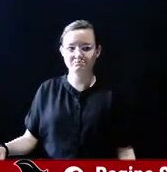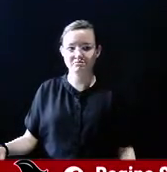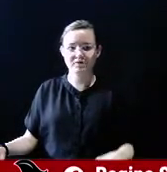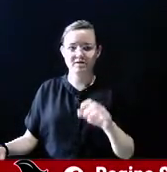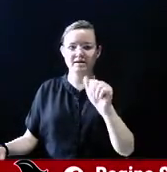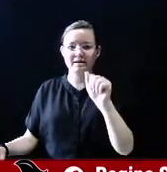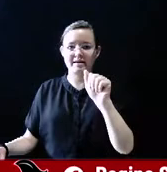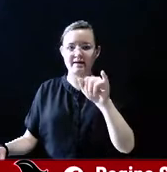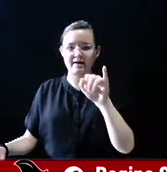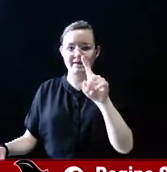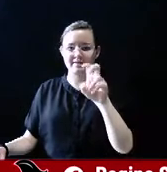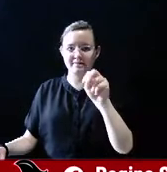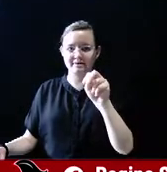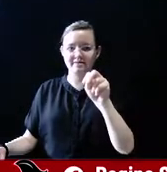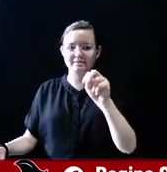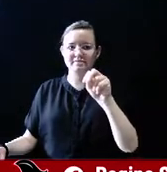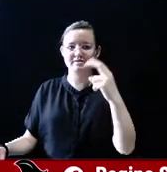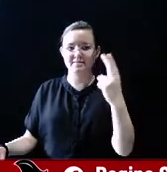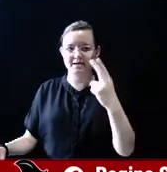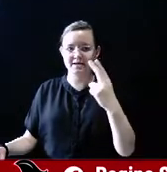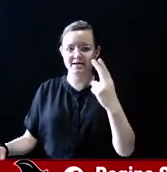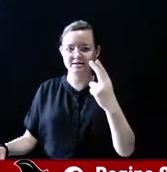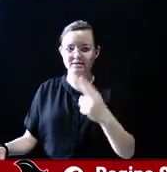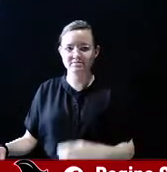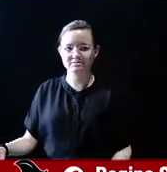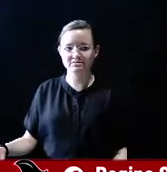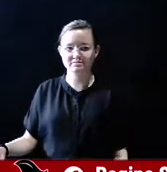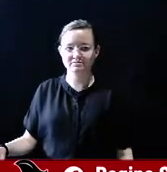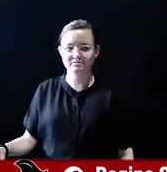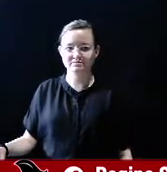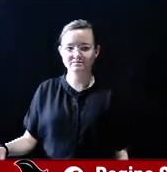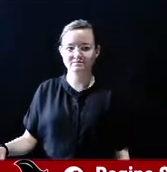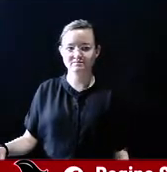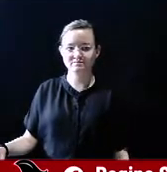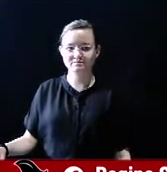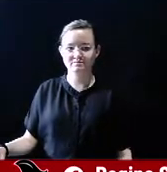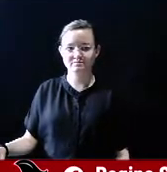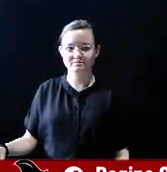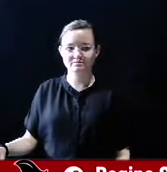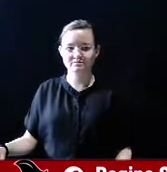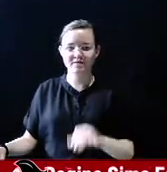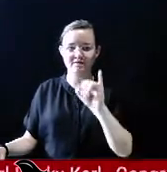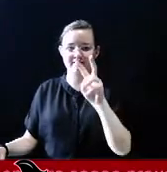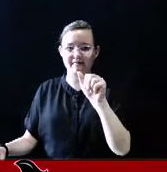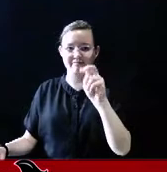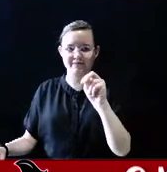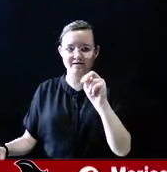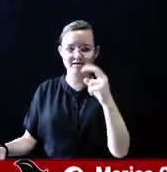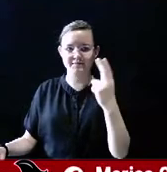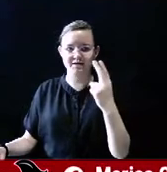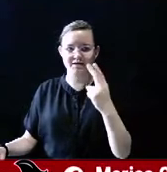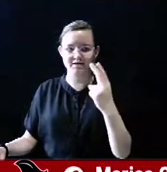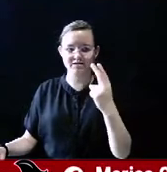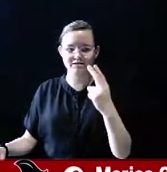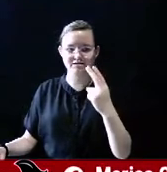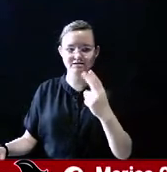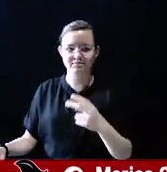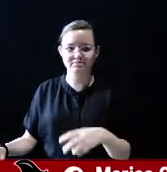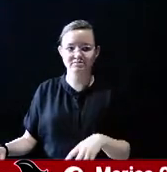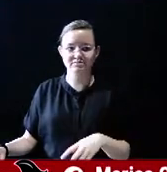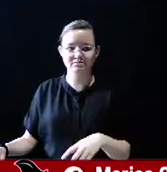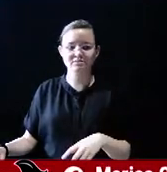Aiden Timothy Jimenez. Ivan Jimenez.